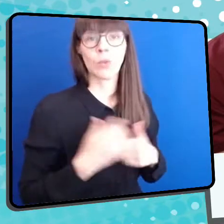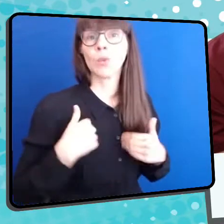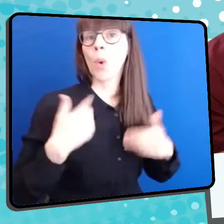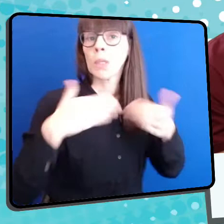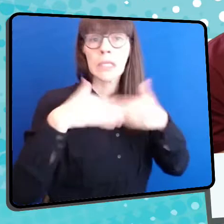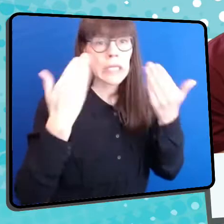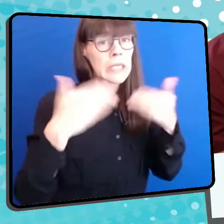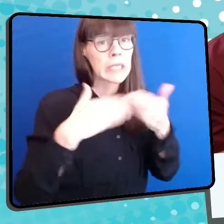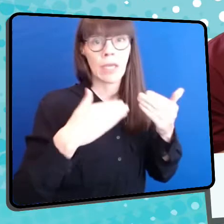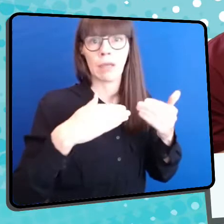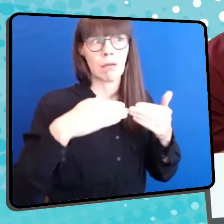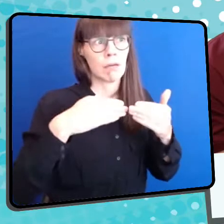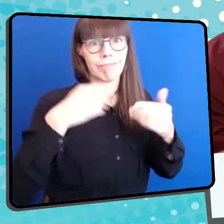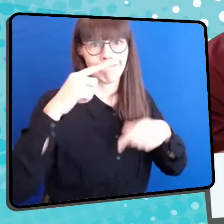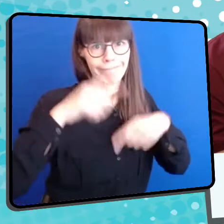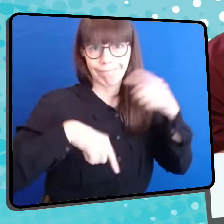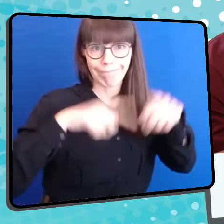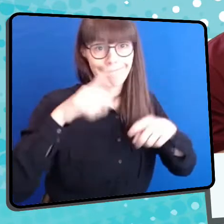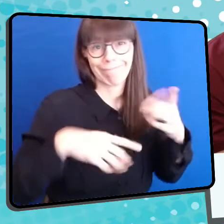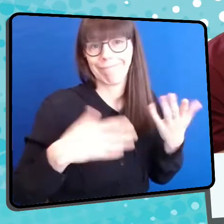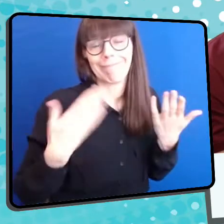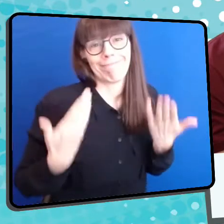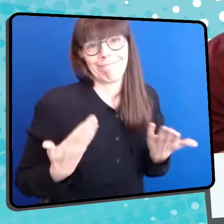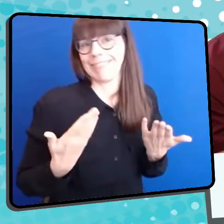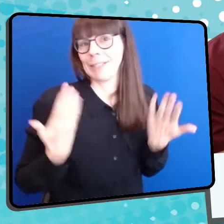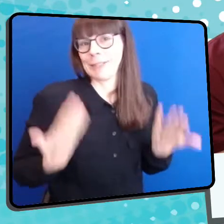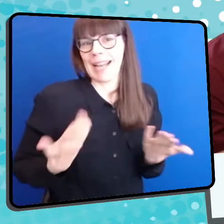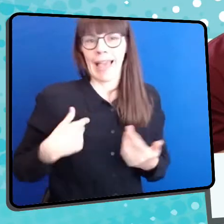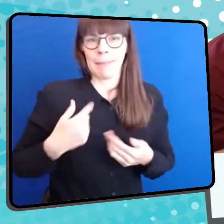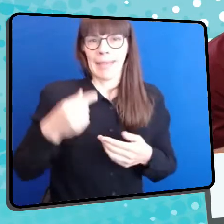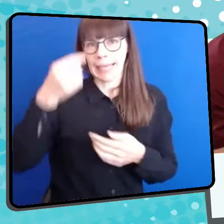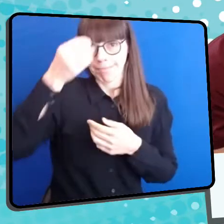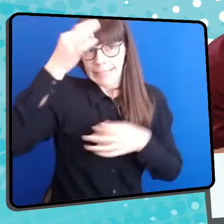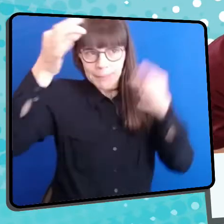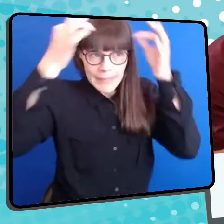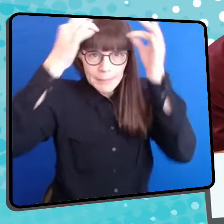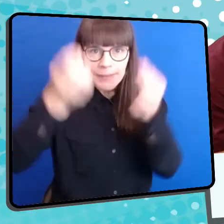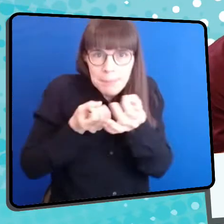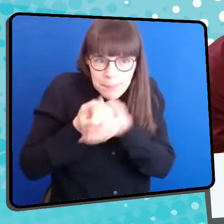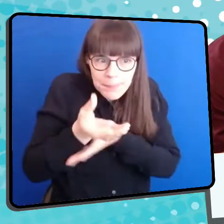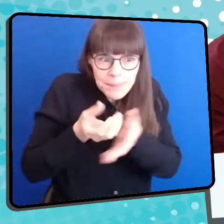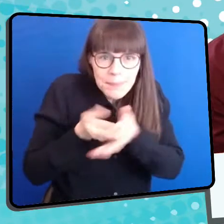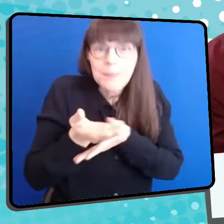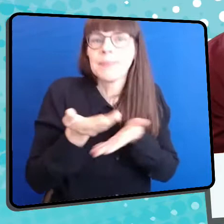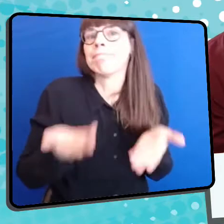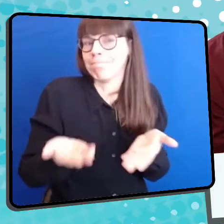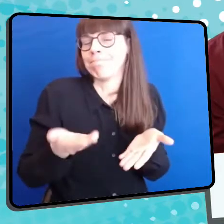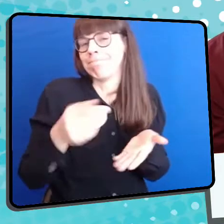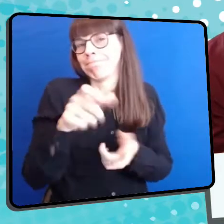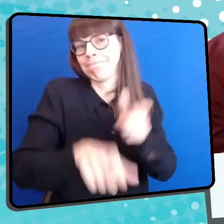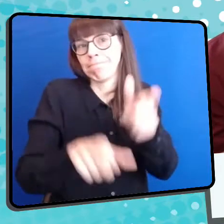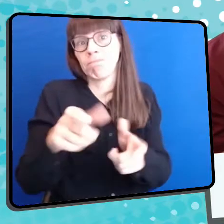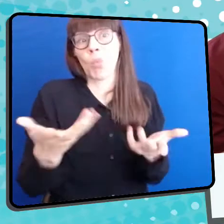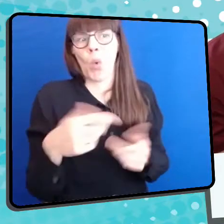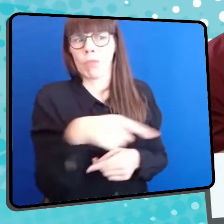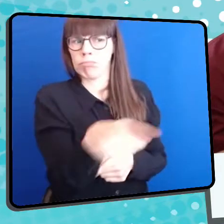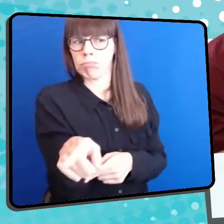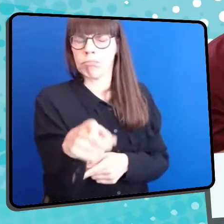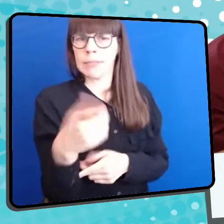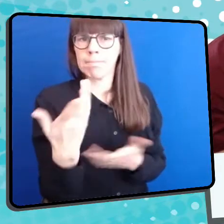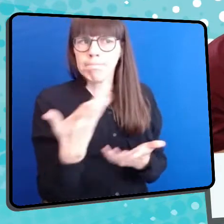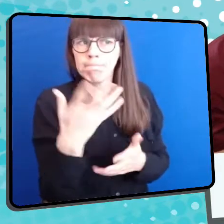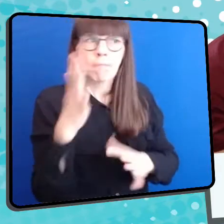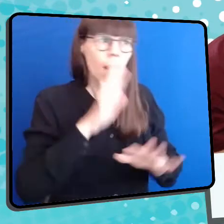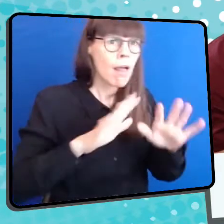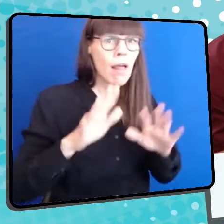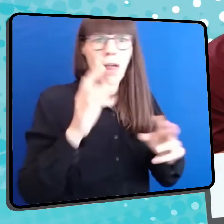of depends, which is the classic consulting answer. But yeah, whatever our clients need in the data AI space, that's where we help